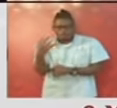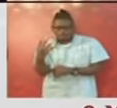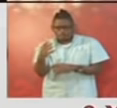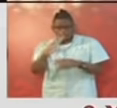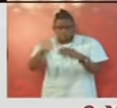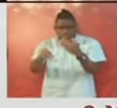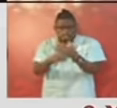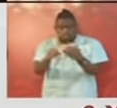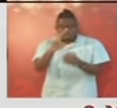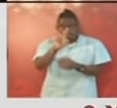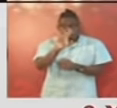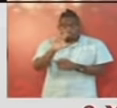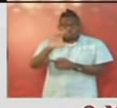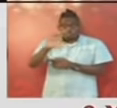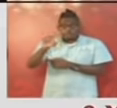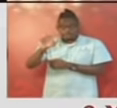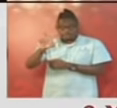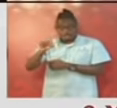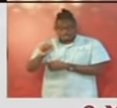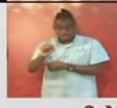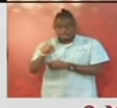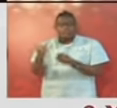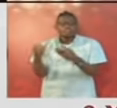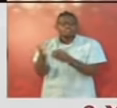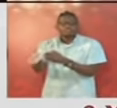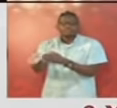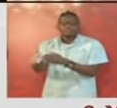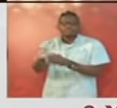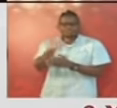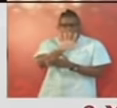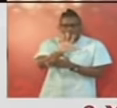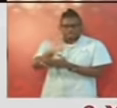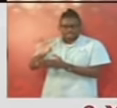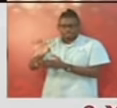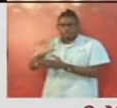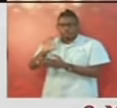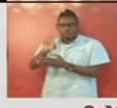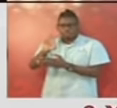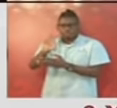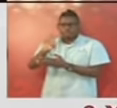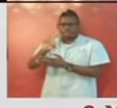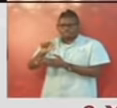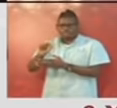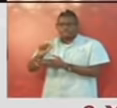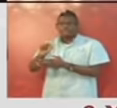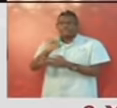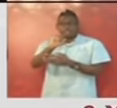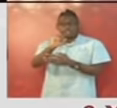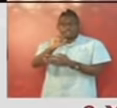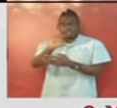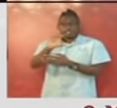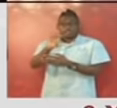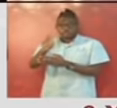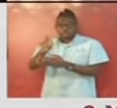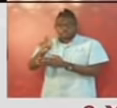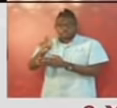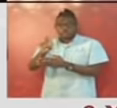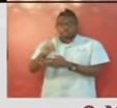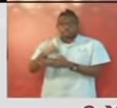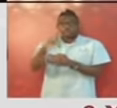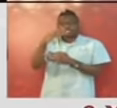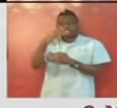Couva Multi-Training Facility, 59. 4 of those are in ICU, 6 persons in the High Dependency